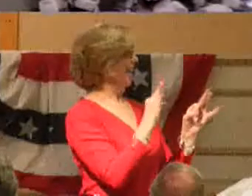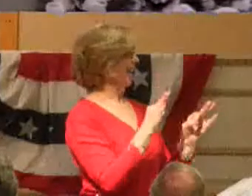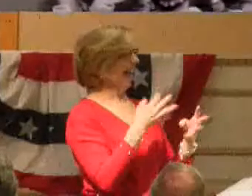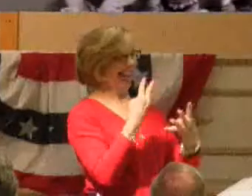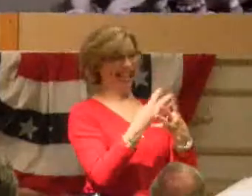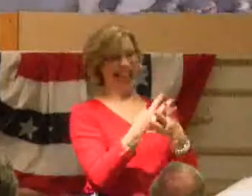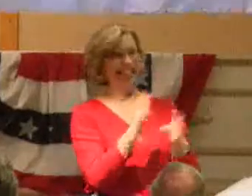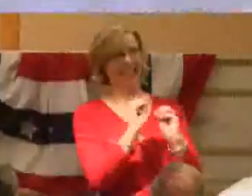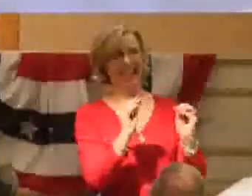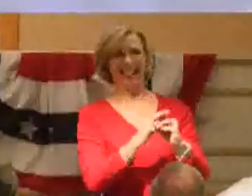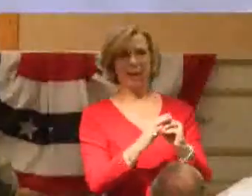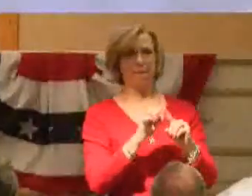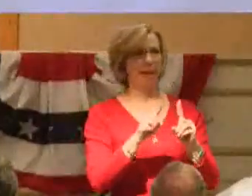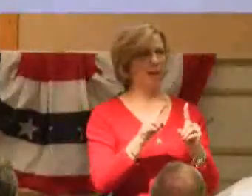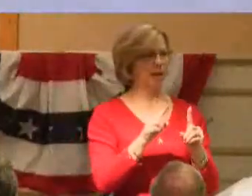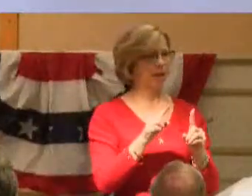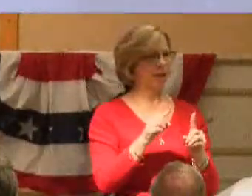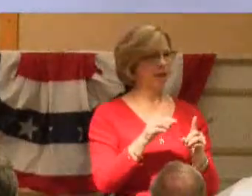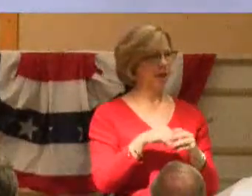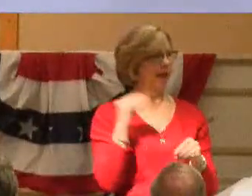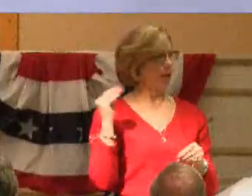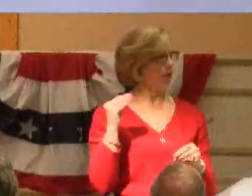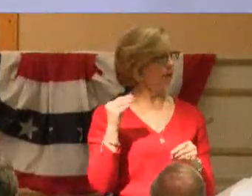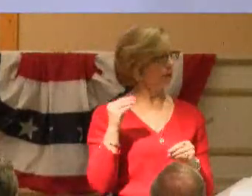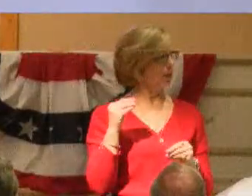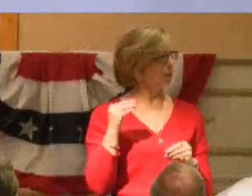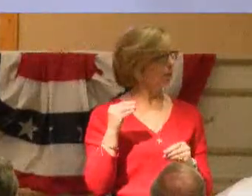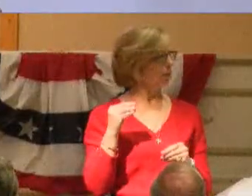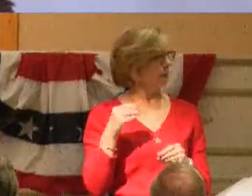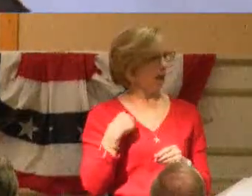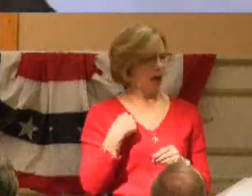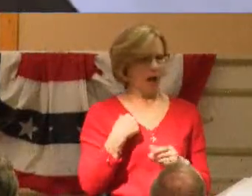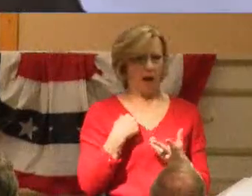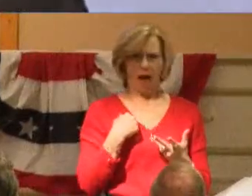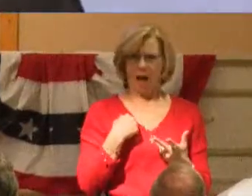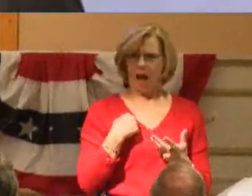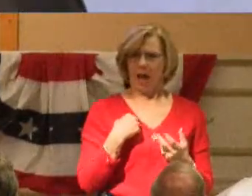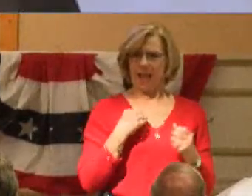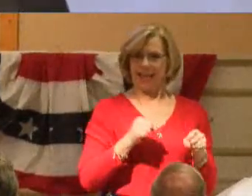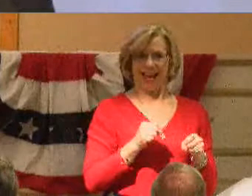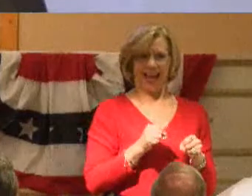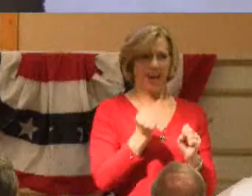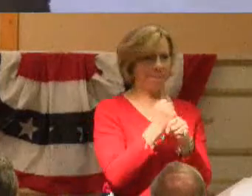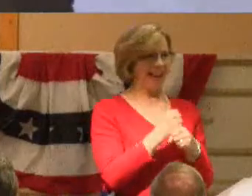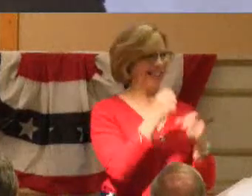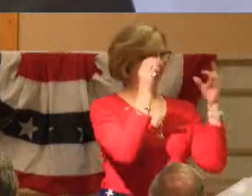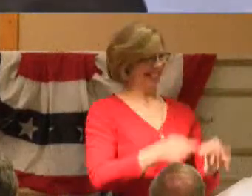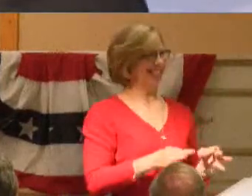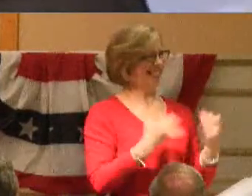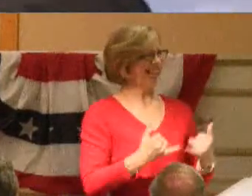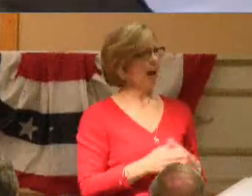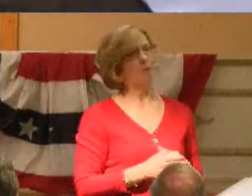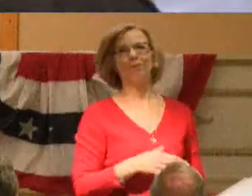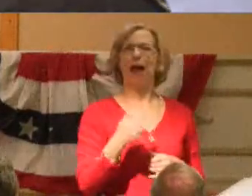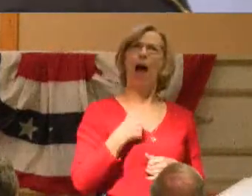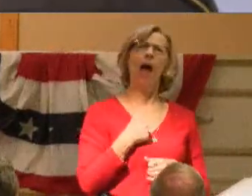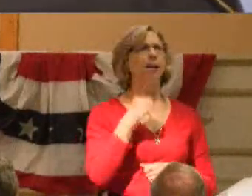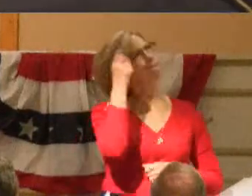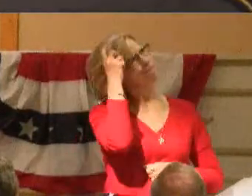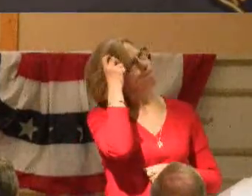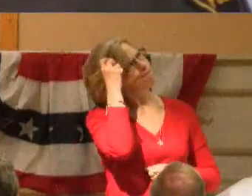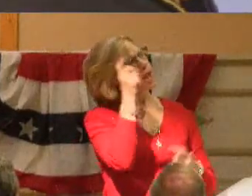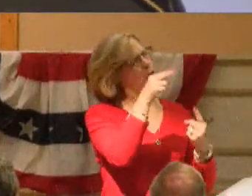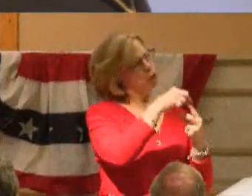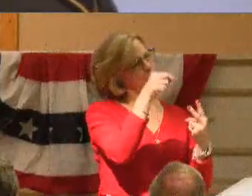many years. Yet when they enter into freedom, they have an ability to make choices. Where will I go today? What will I